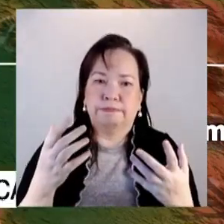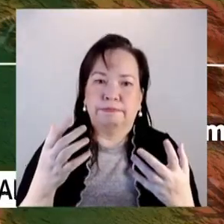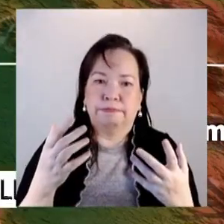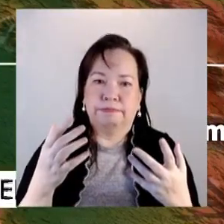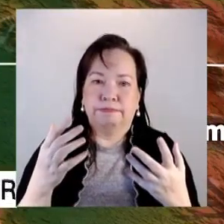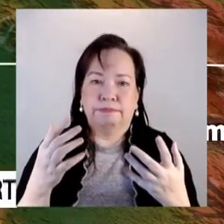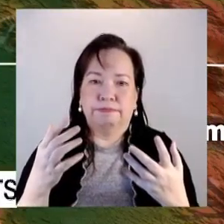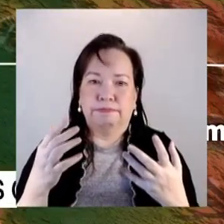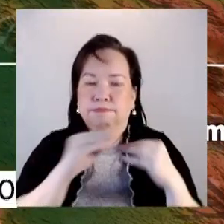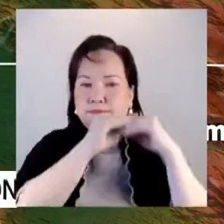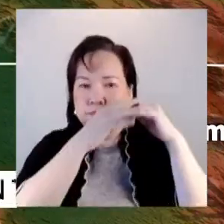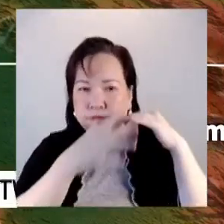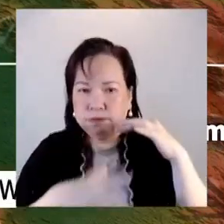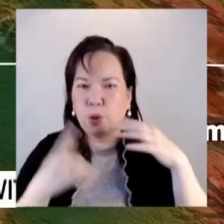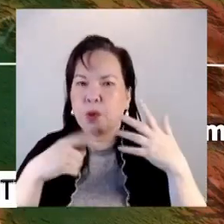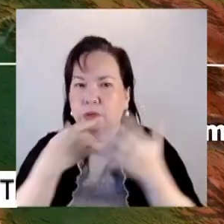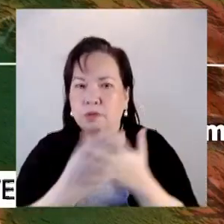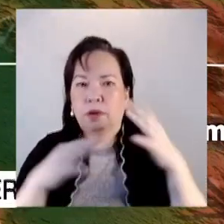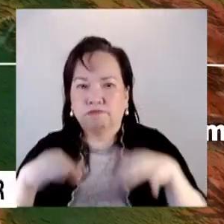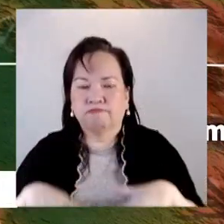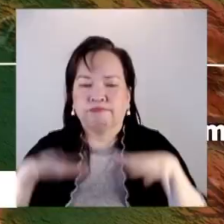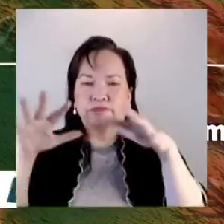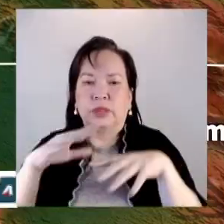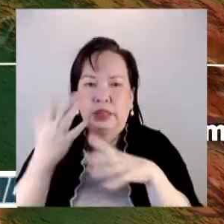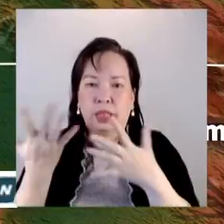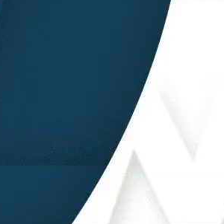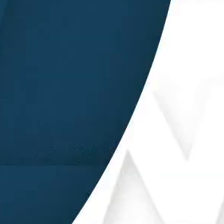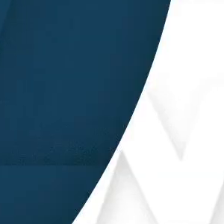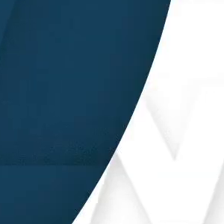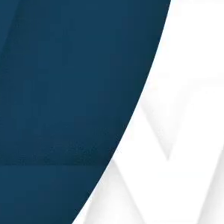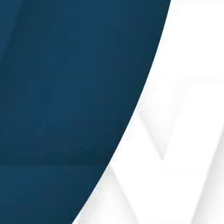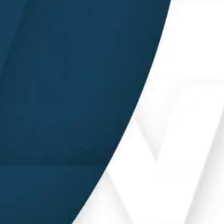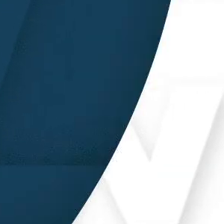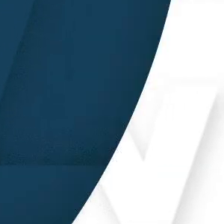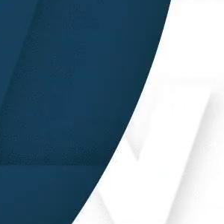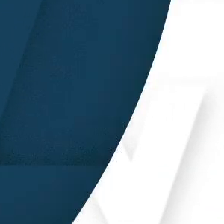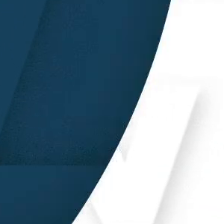and maybe even being drowned in floodwaters there in Maguindanao del Norte.